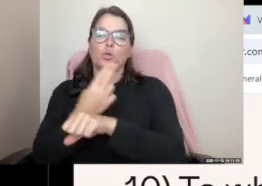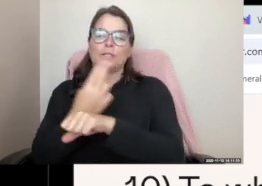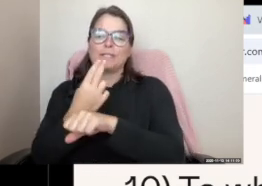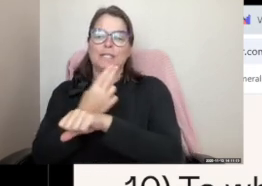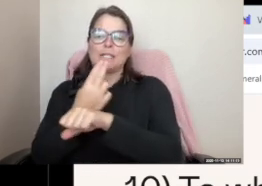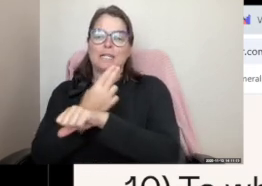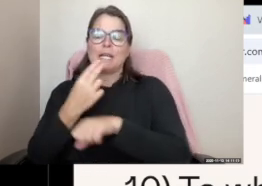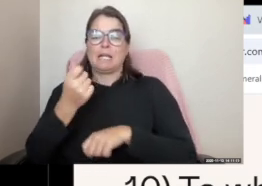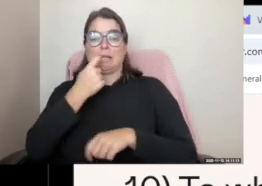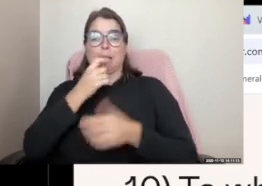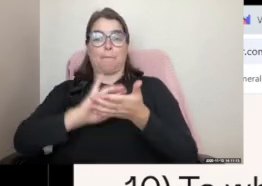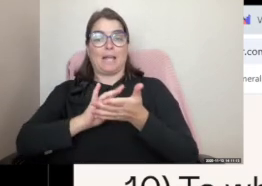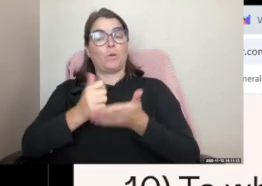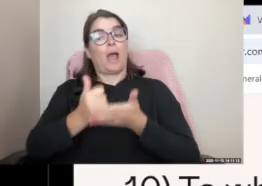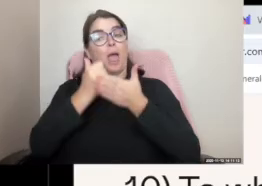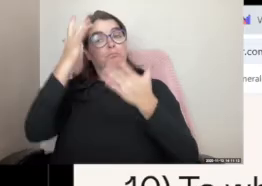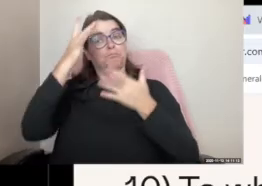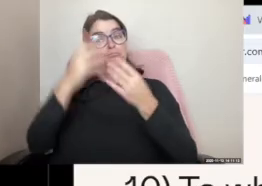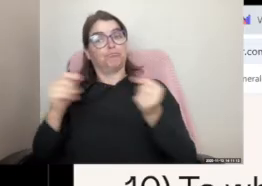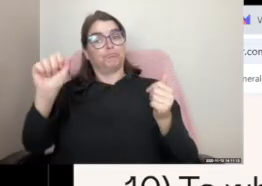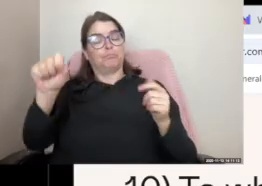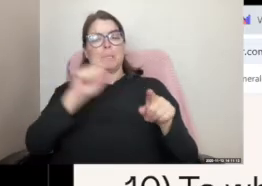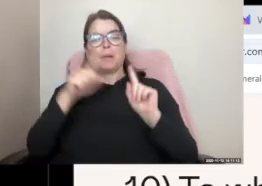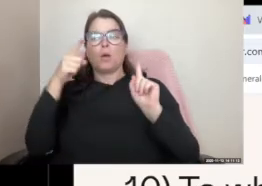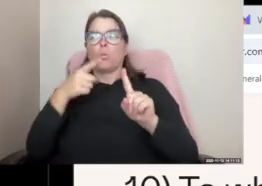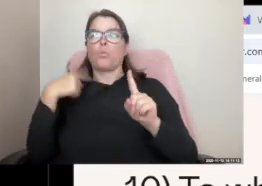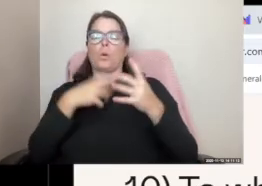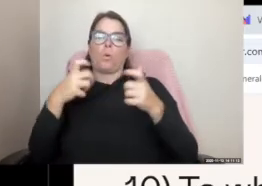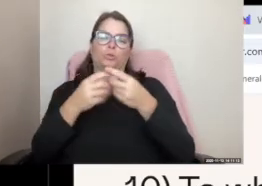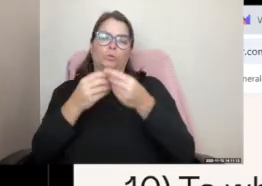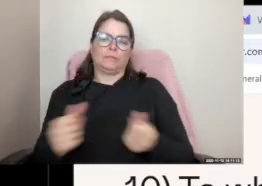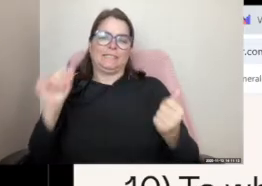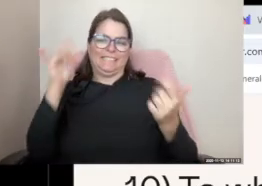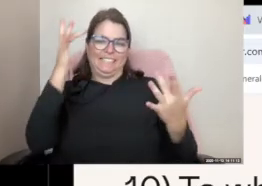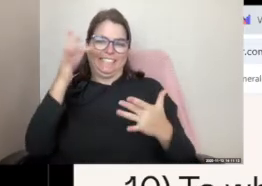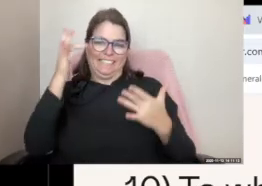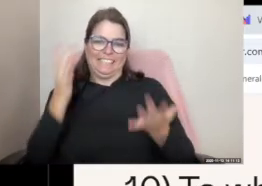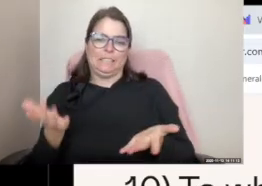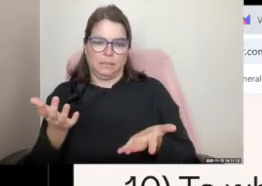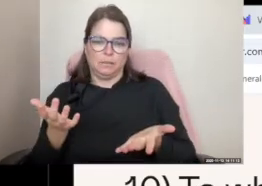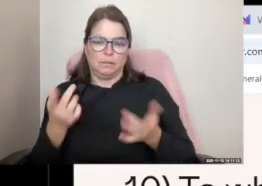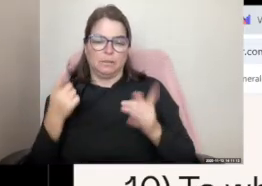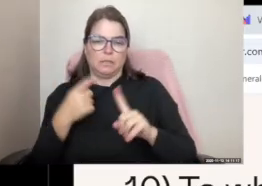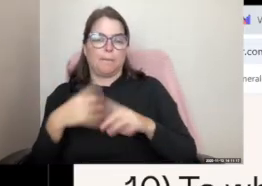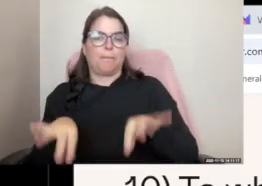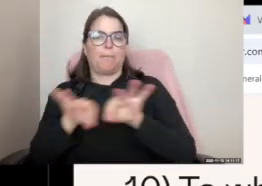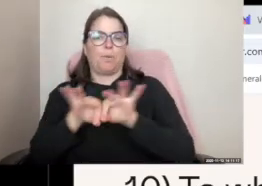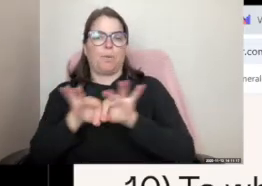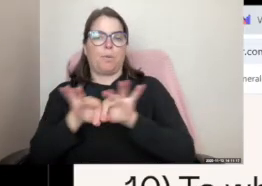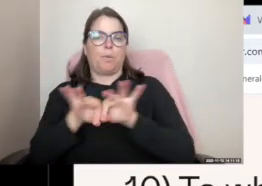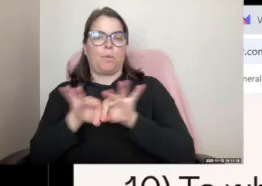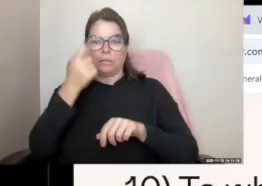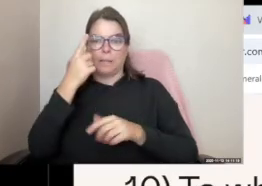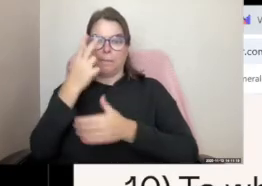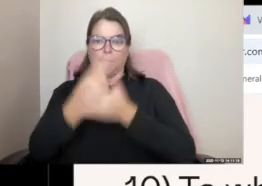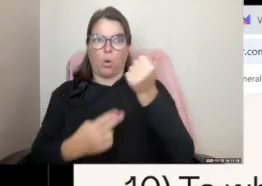safe. But we also have to do it in a way where we are ensuring that we are, we're